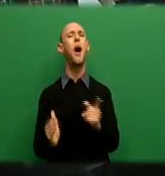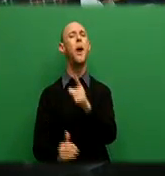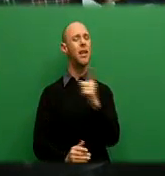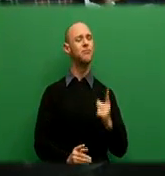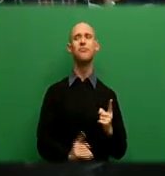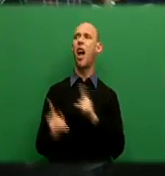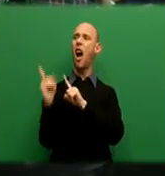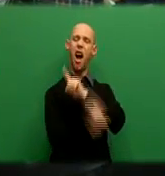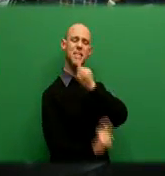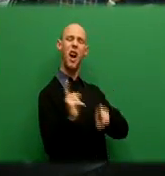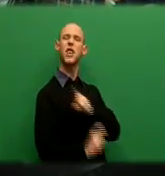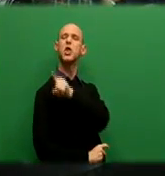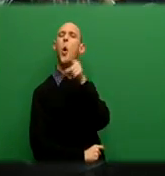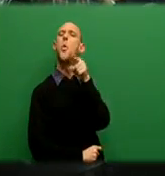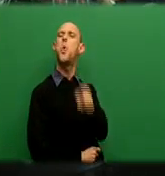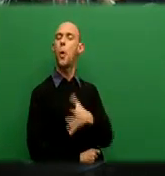Yes, sir.